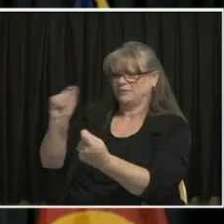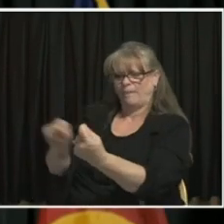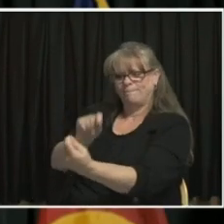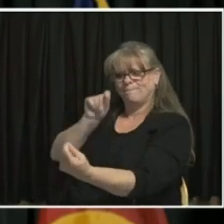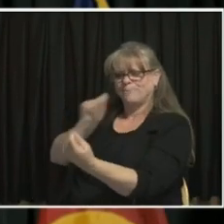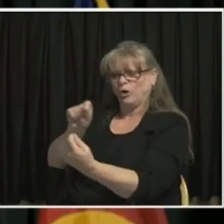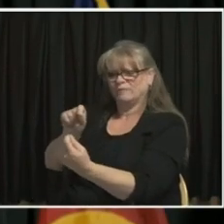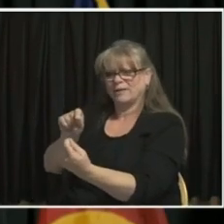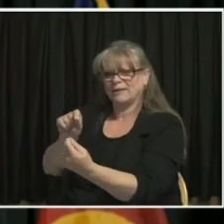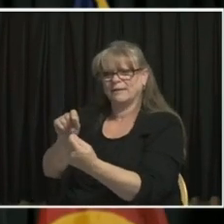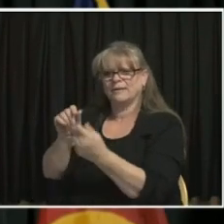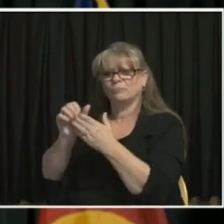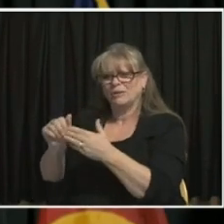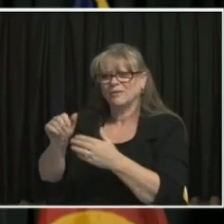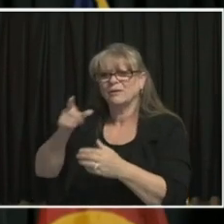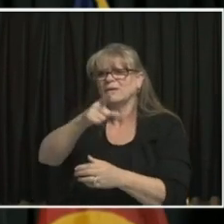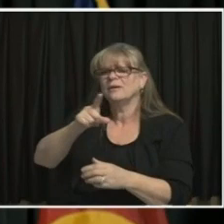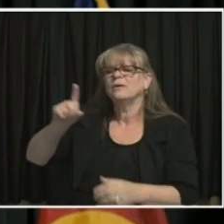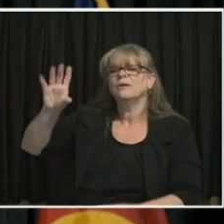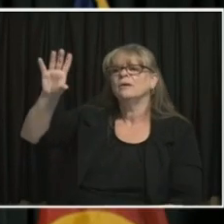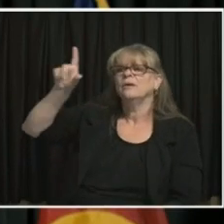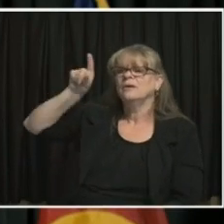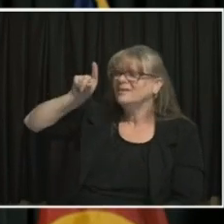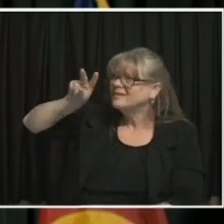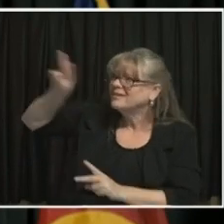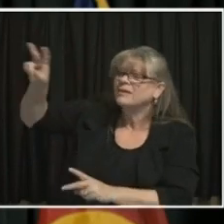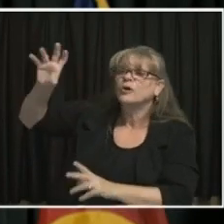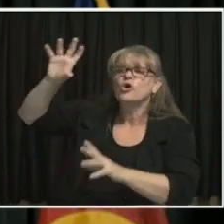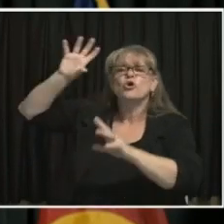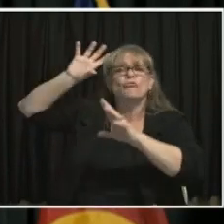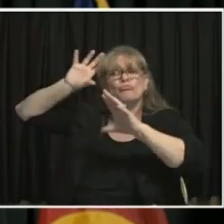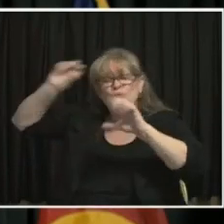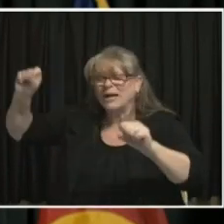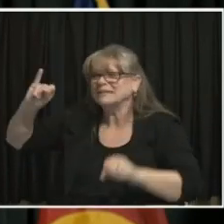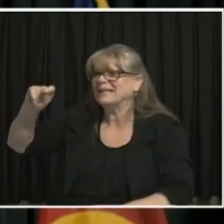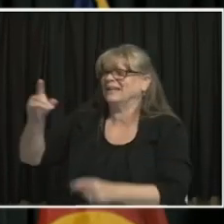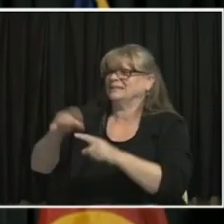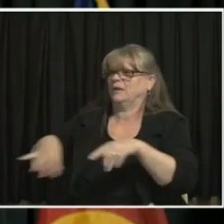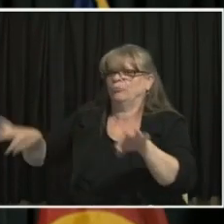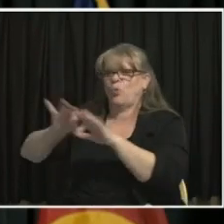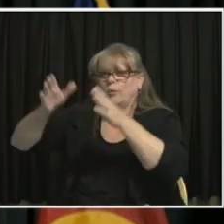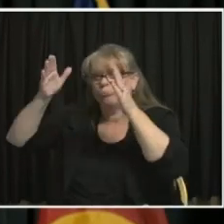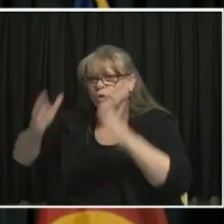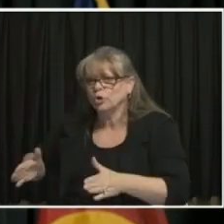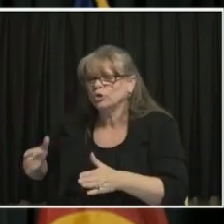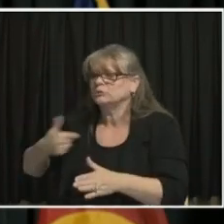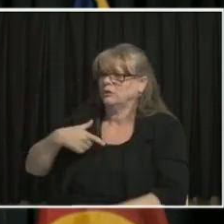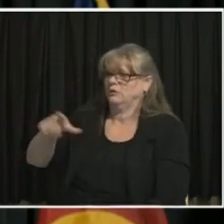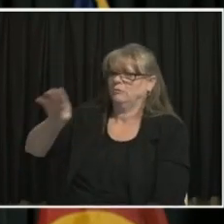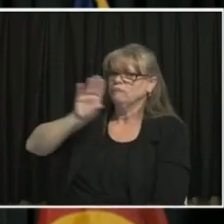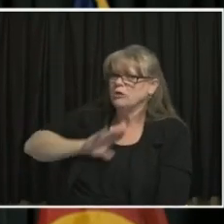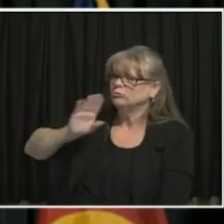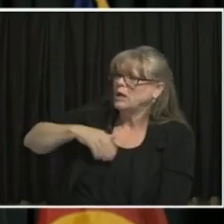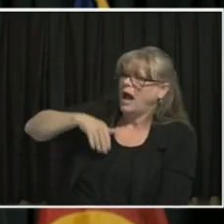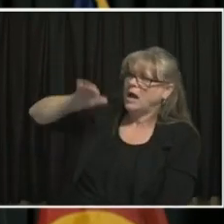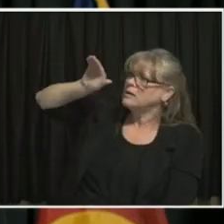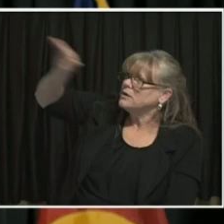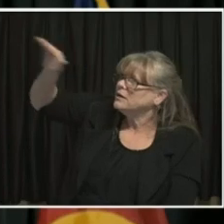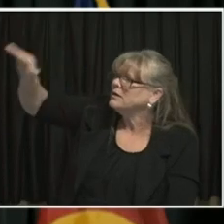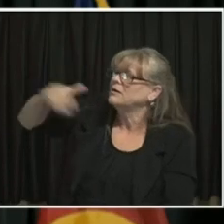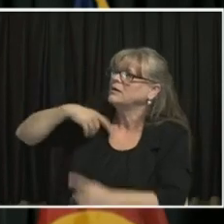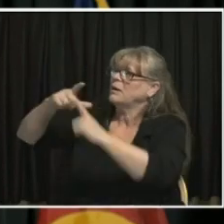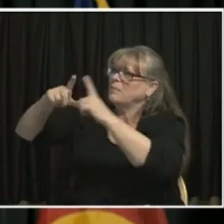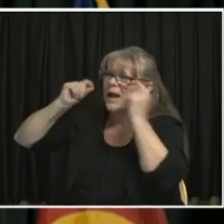partner in this. We've had to often go around them, sometimes even in competition with them, to acquire the supplies we need, buying masks and gloves in the international